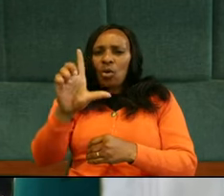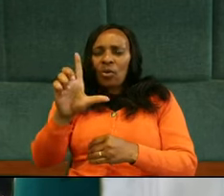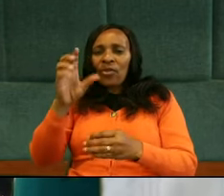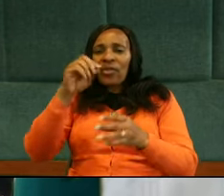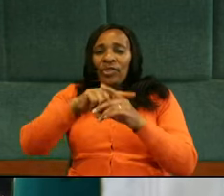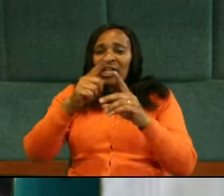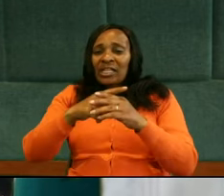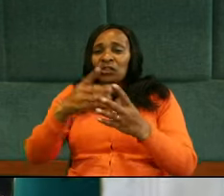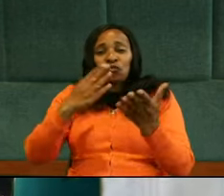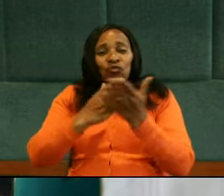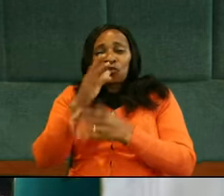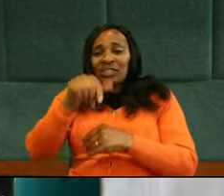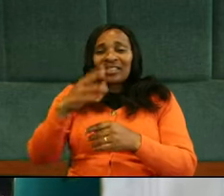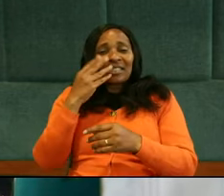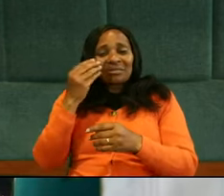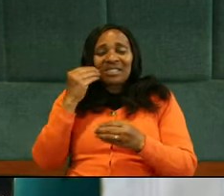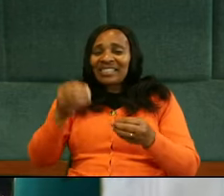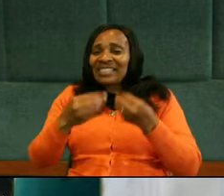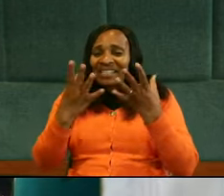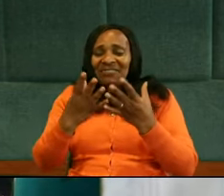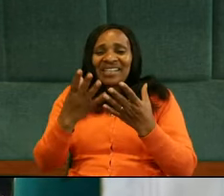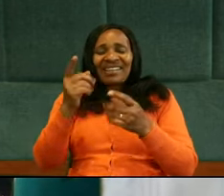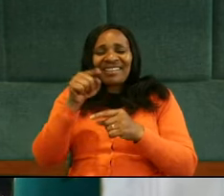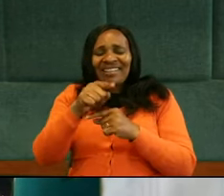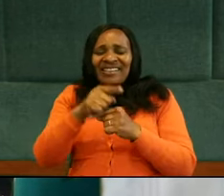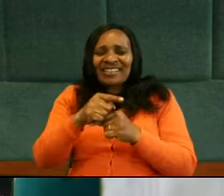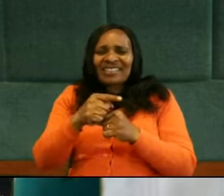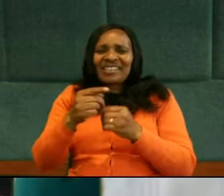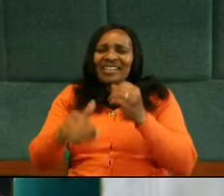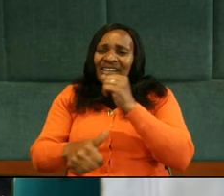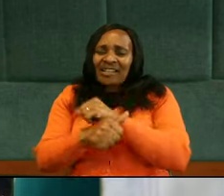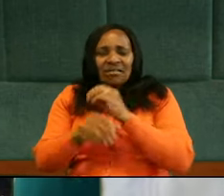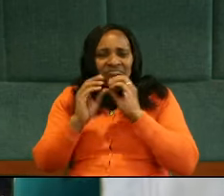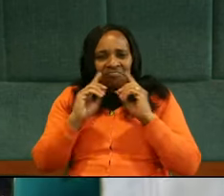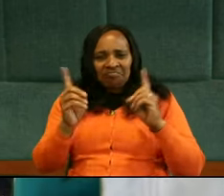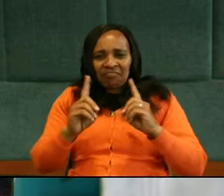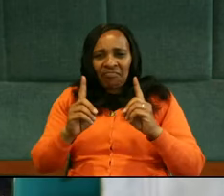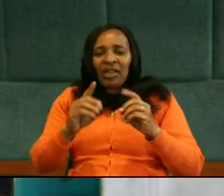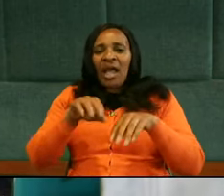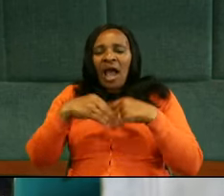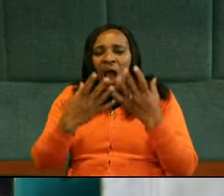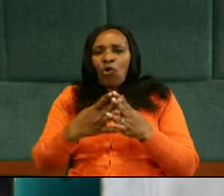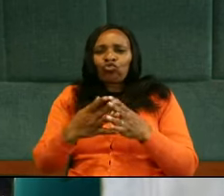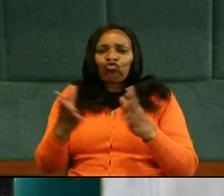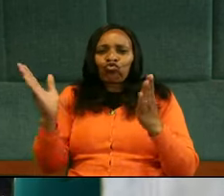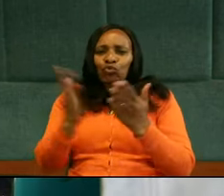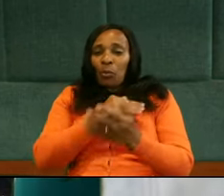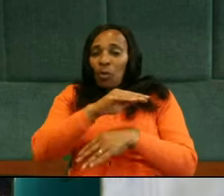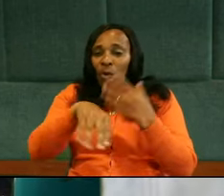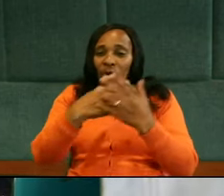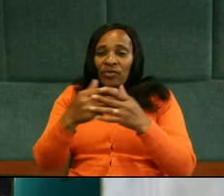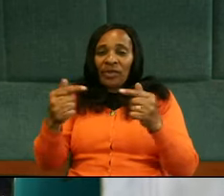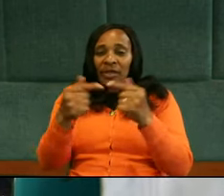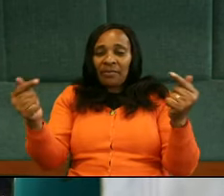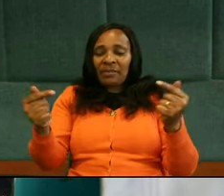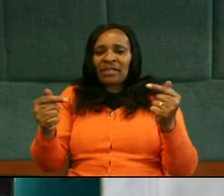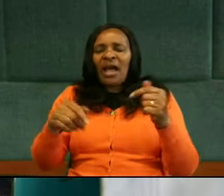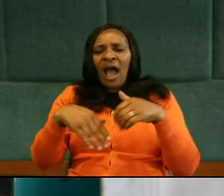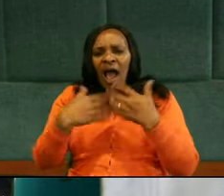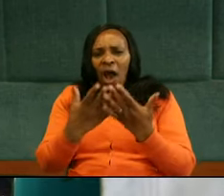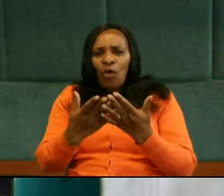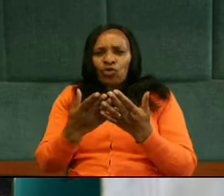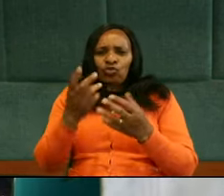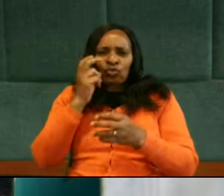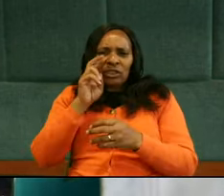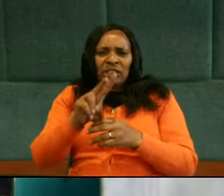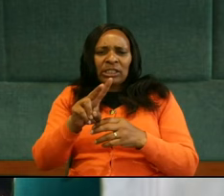these experiences that would have given him discernment, danger, how to ambush the enemy, how to take the enemy when the